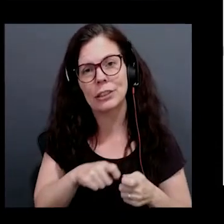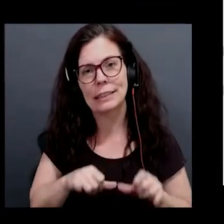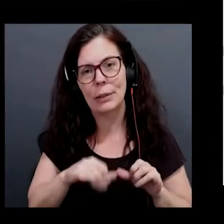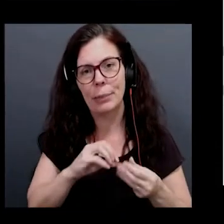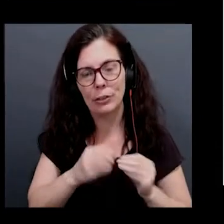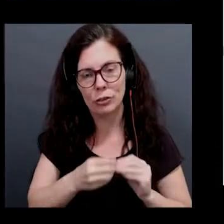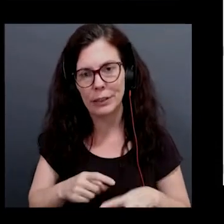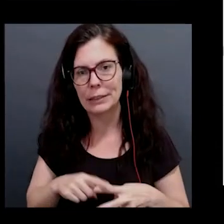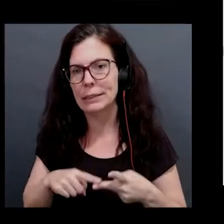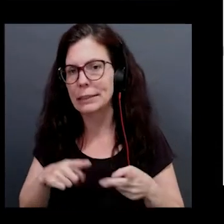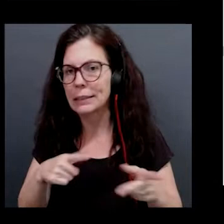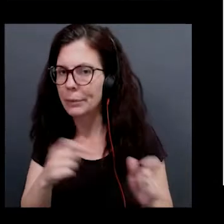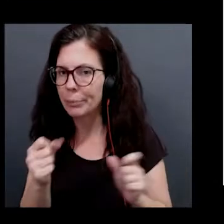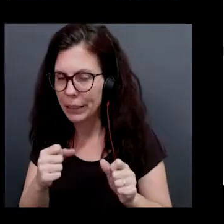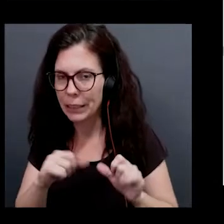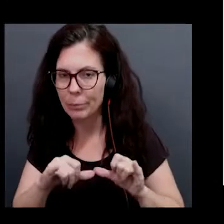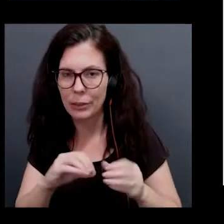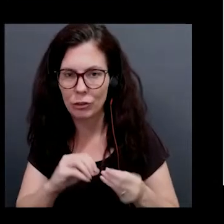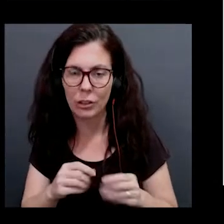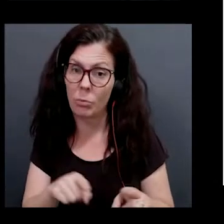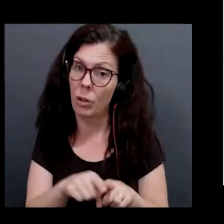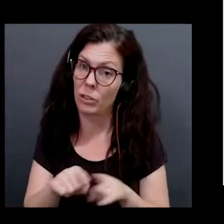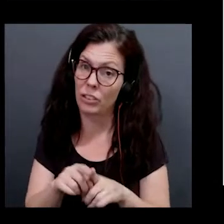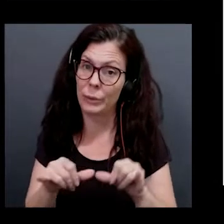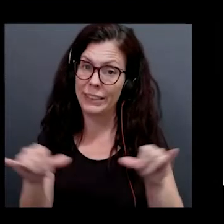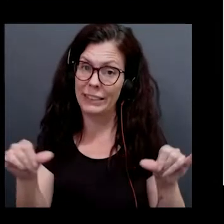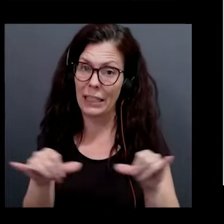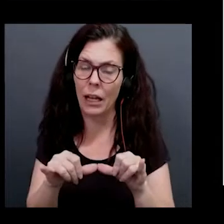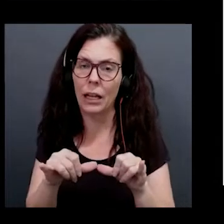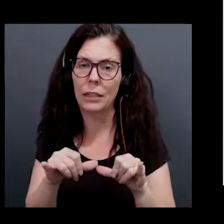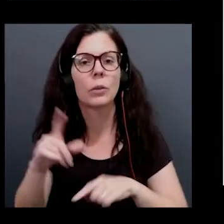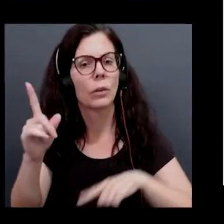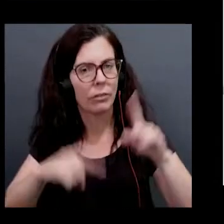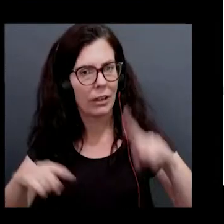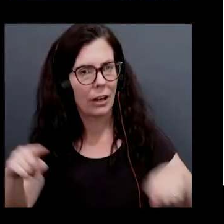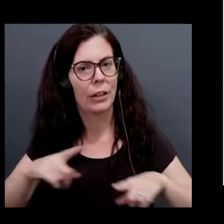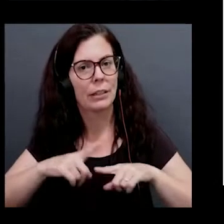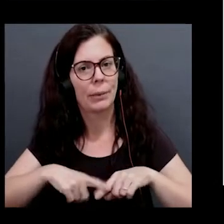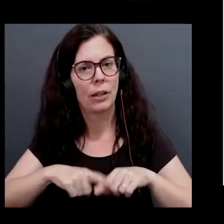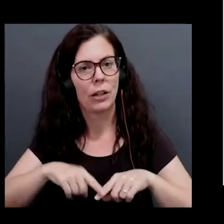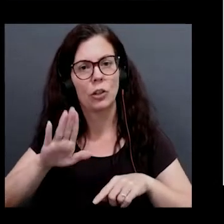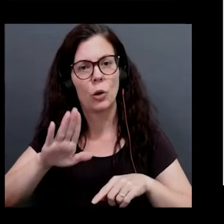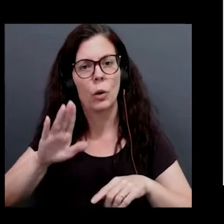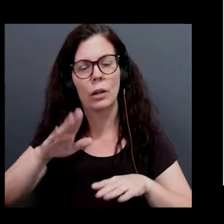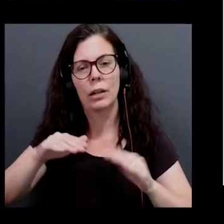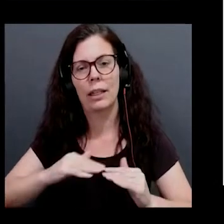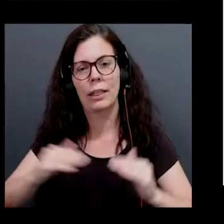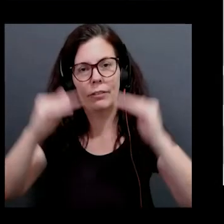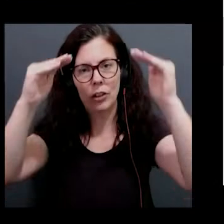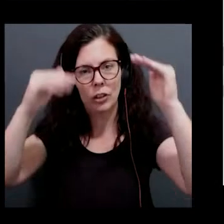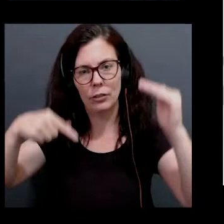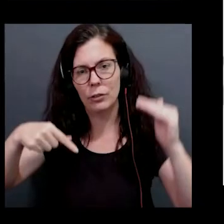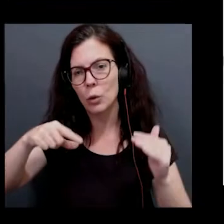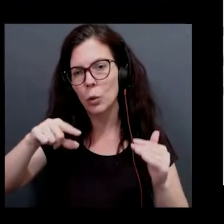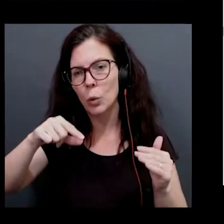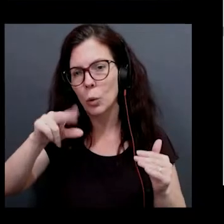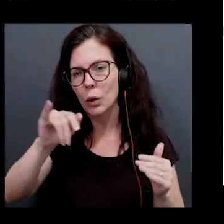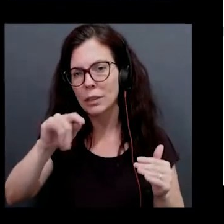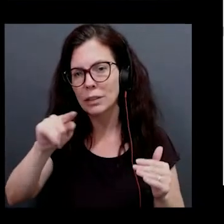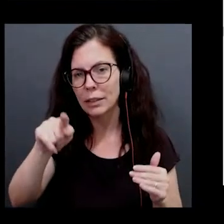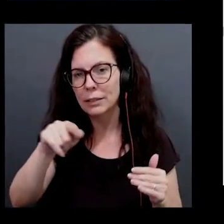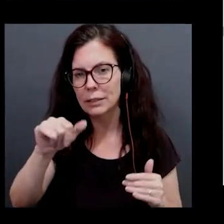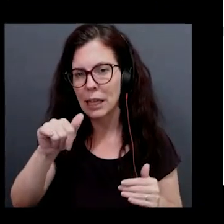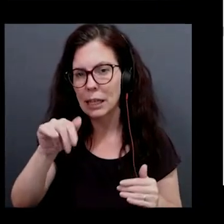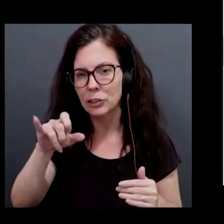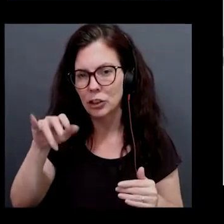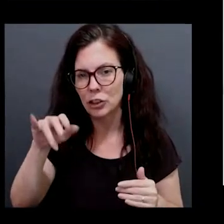metrics, and size metrics that vary as you get to different sparsities and levels of quantization. It's all really exciting, fun to look